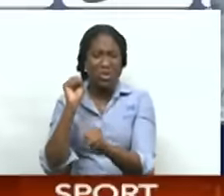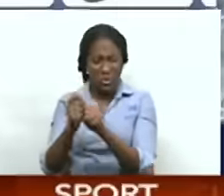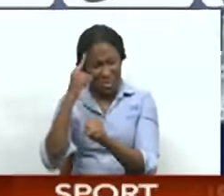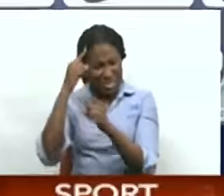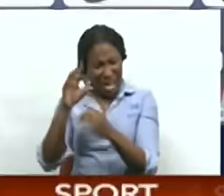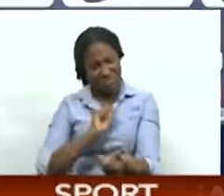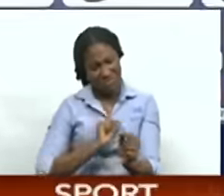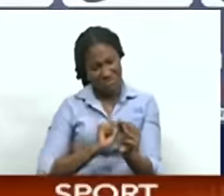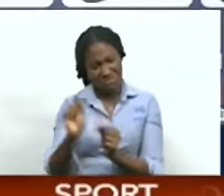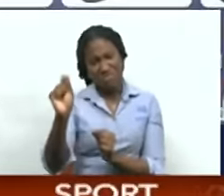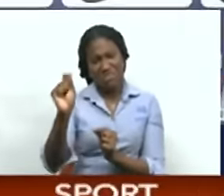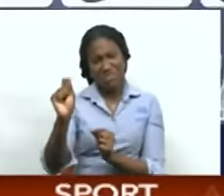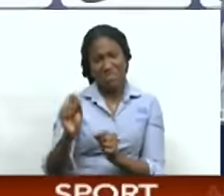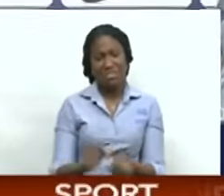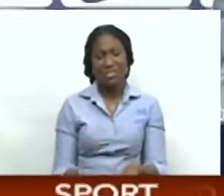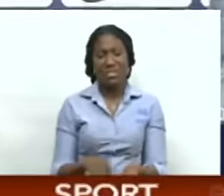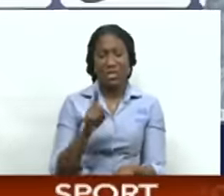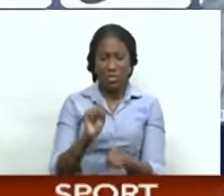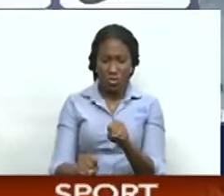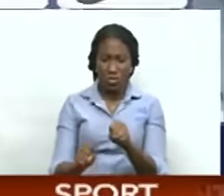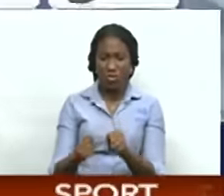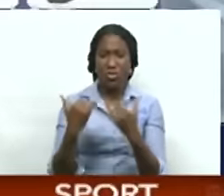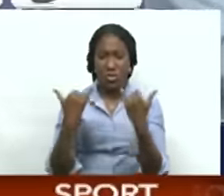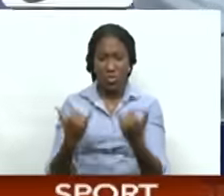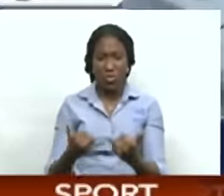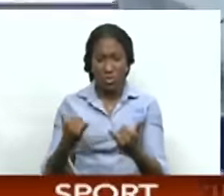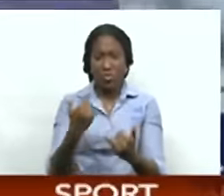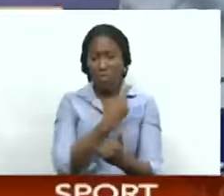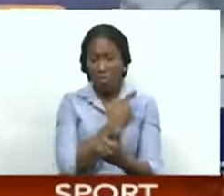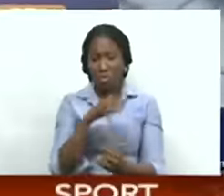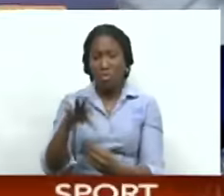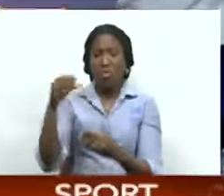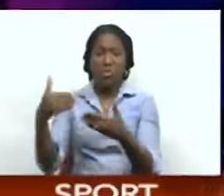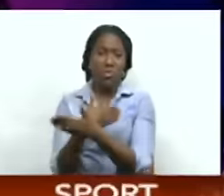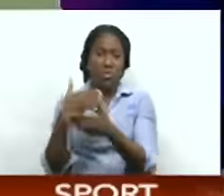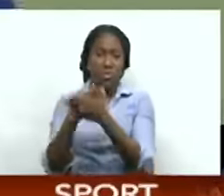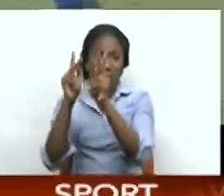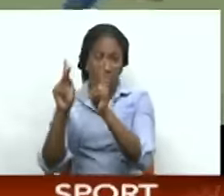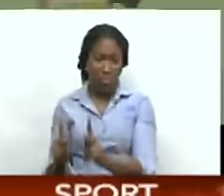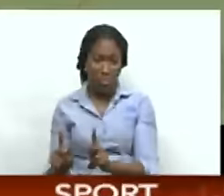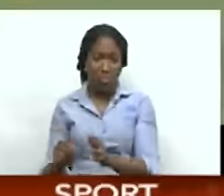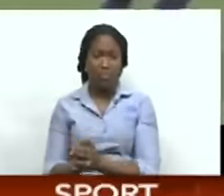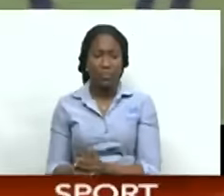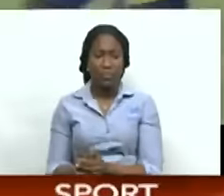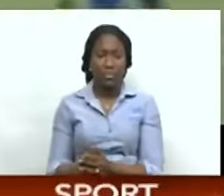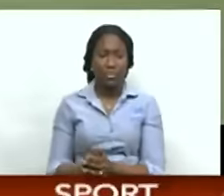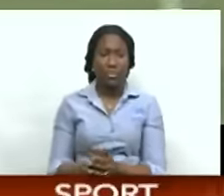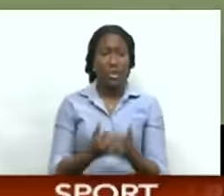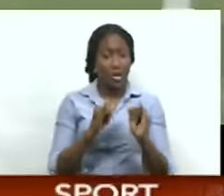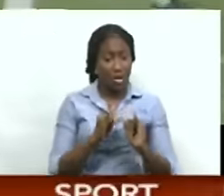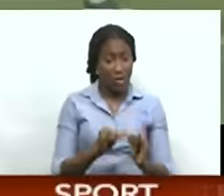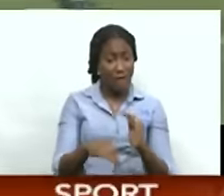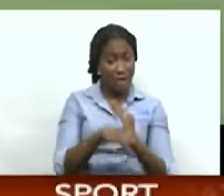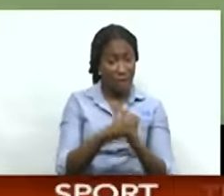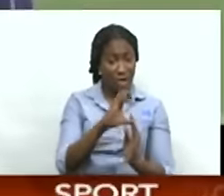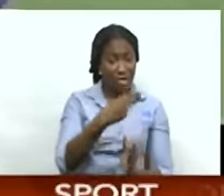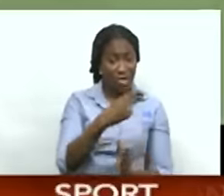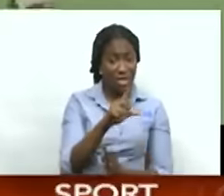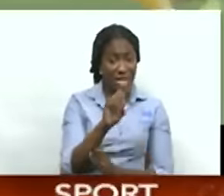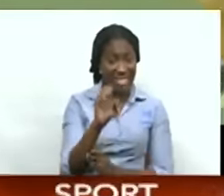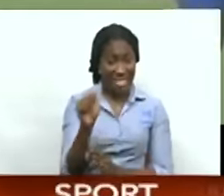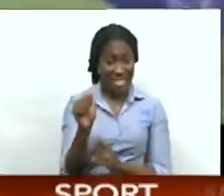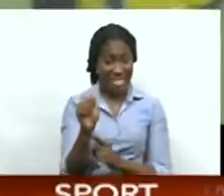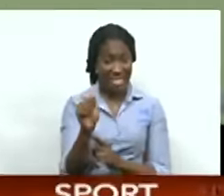take over the national team, calling it a dream come true. Staying with football, Chelsea have now officially completed the signing of